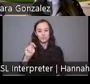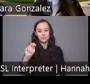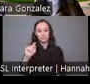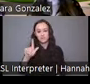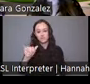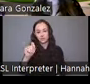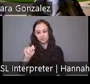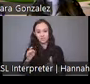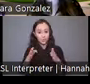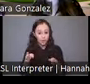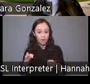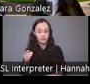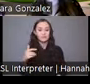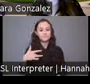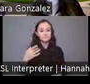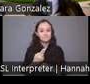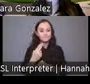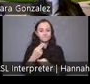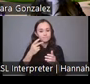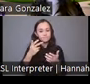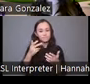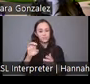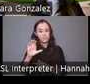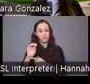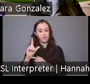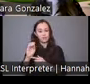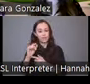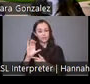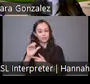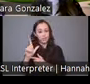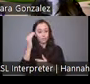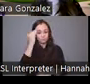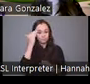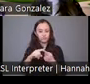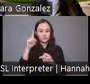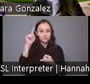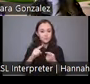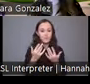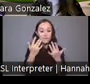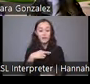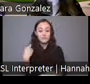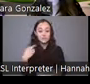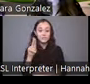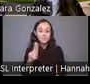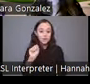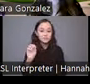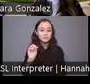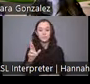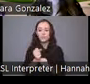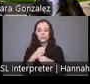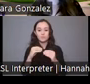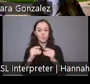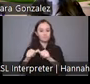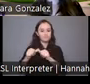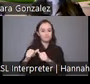example, the use of traditional ecological knowledge to reduce fire risk in the Western U.S. or to create more sustainable management of public